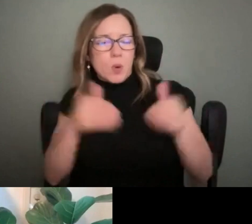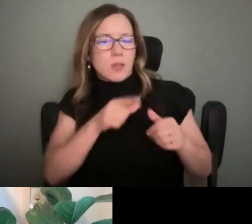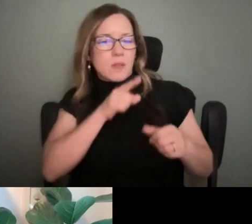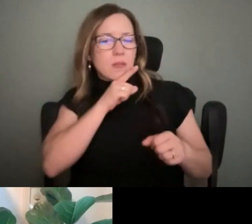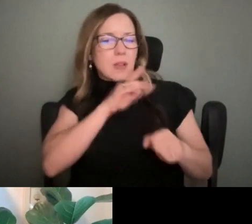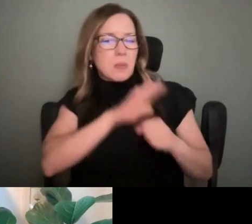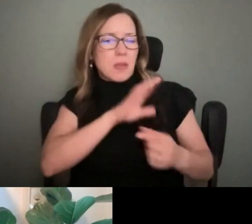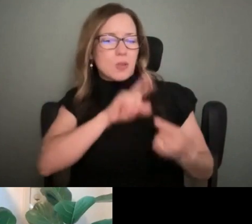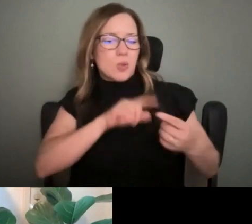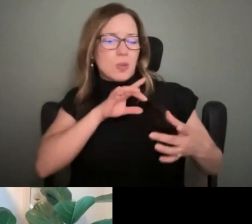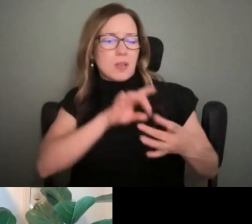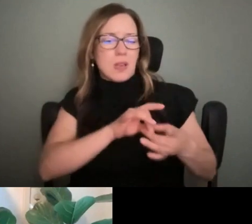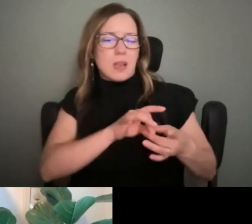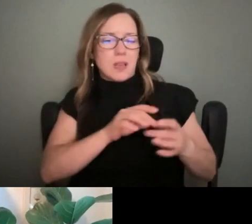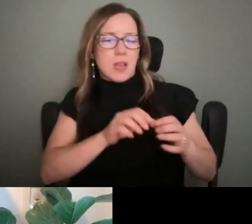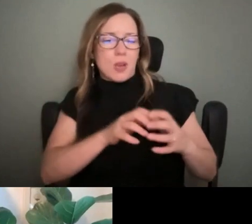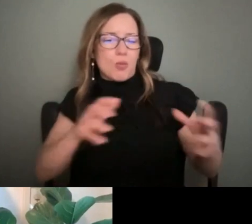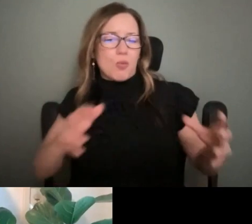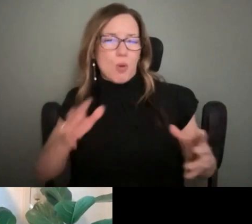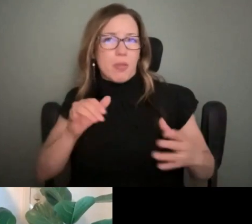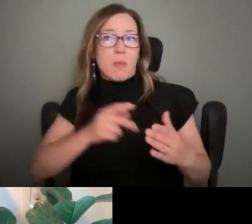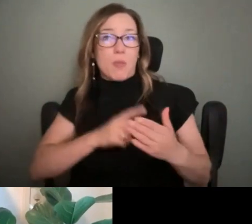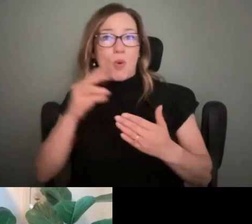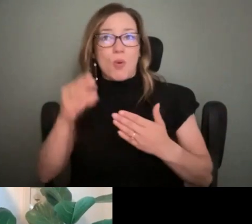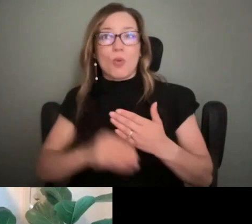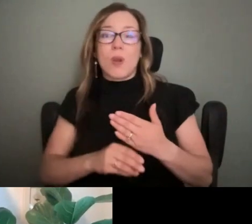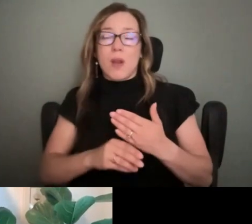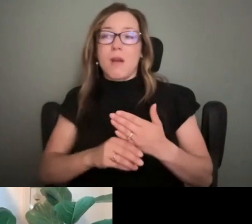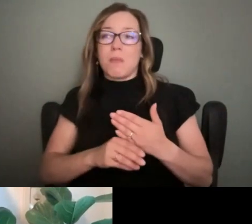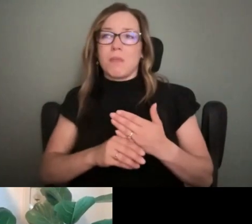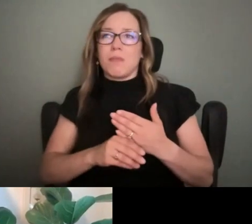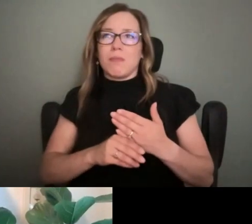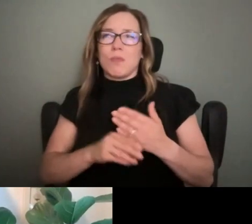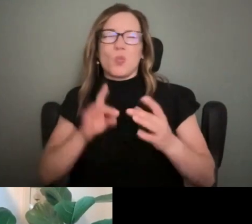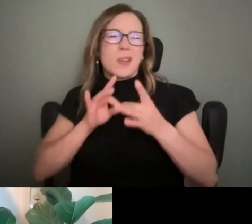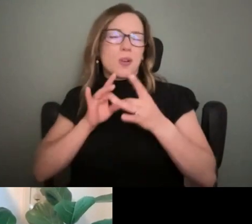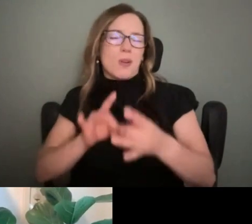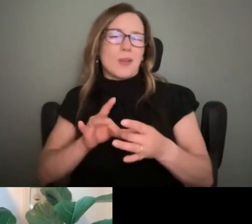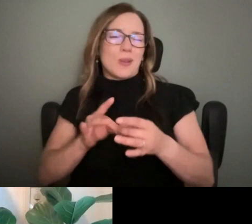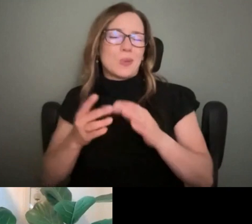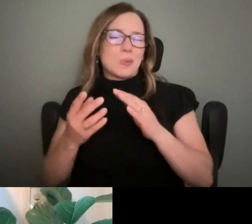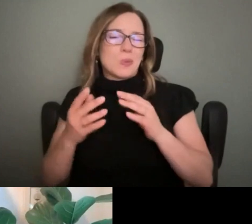grow the evidence-based programs within the realm of social isolation and loneliness.